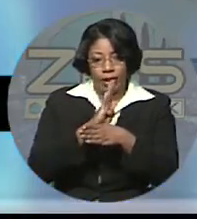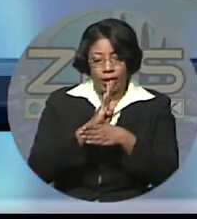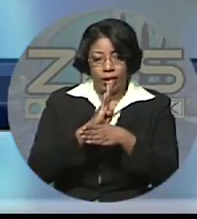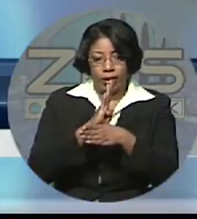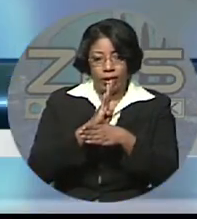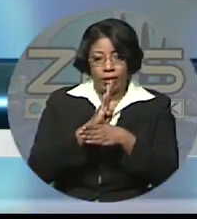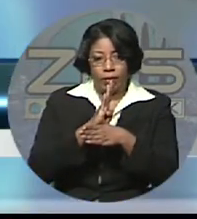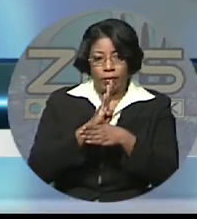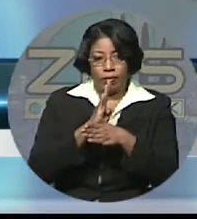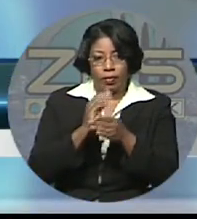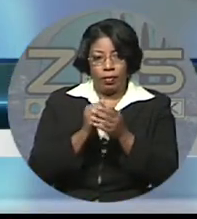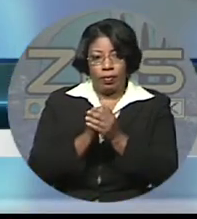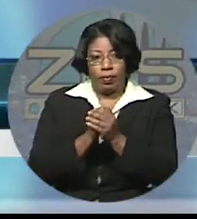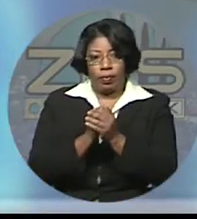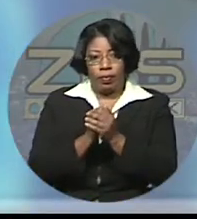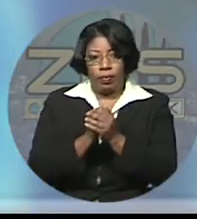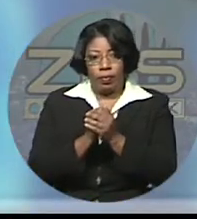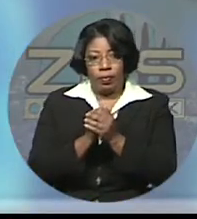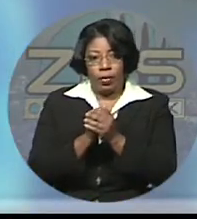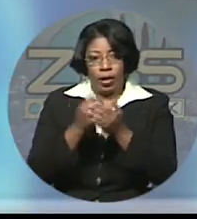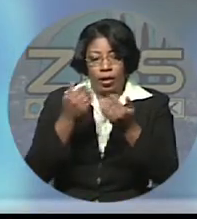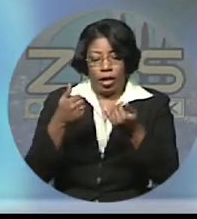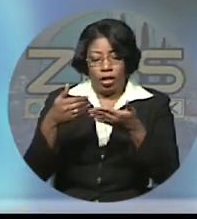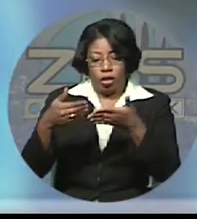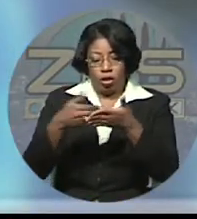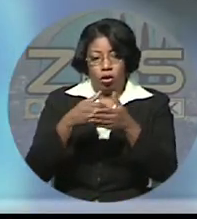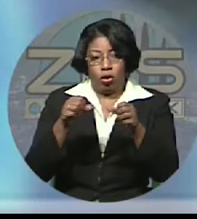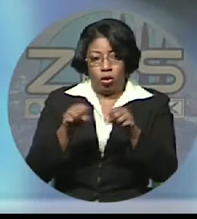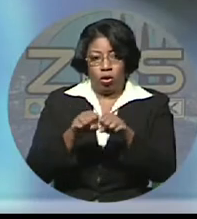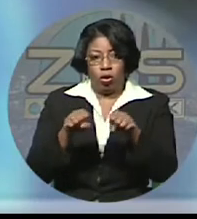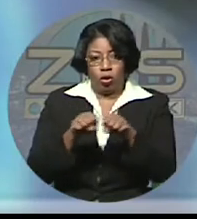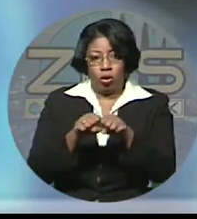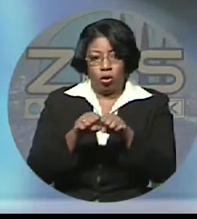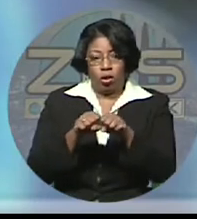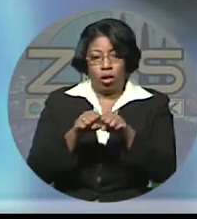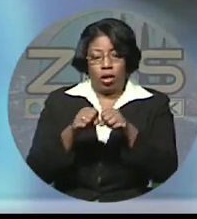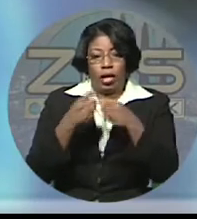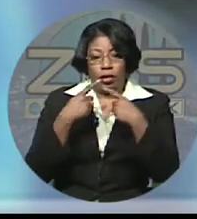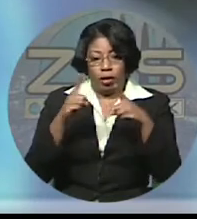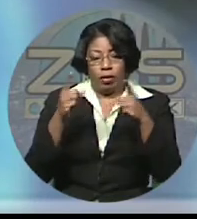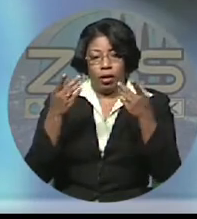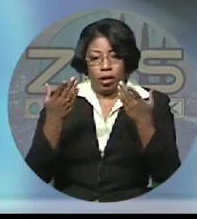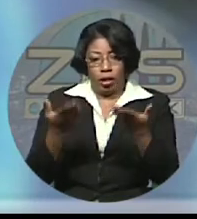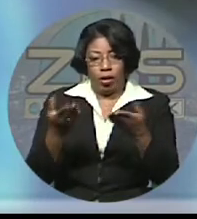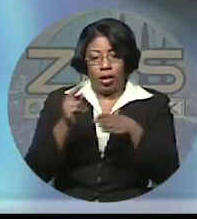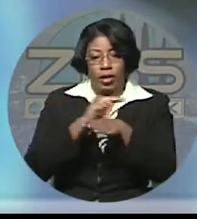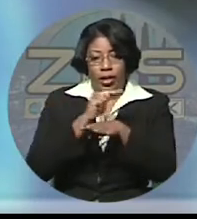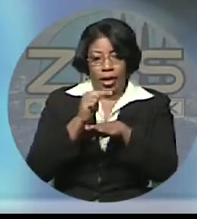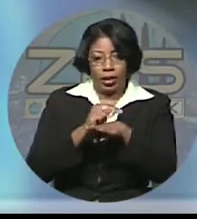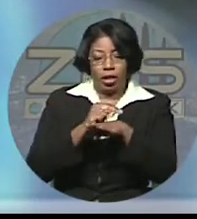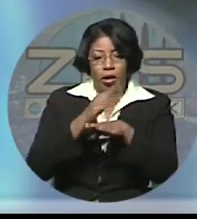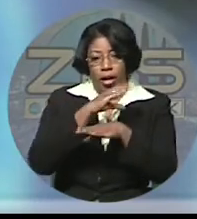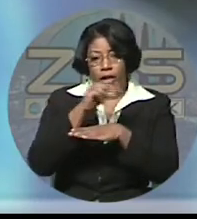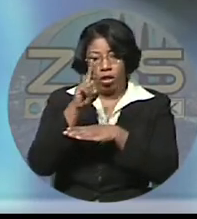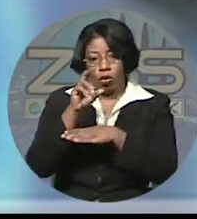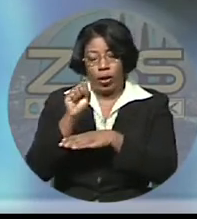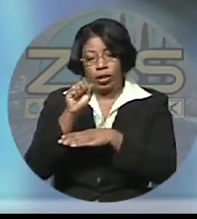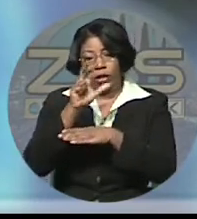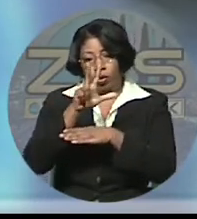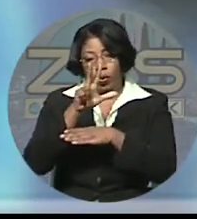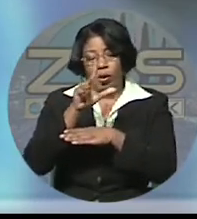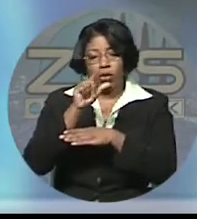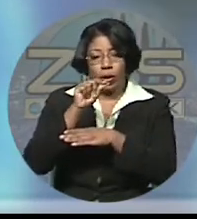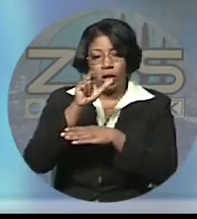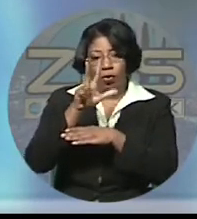an orthopedic brand of footwear, now popular and available in the Bahamas, the U.S., and 23 other countries. He